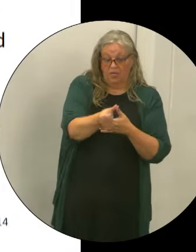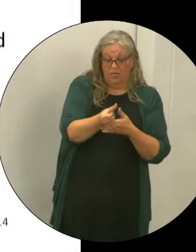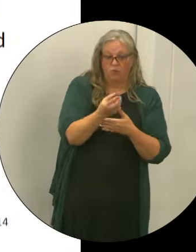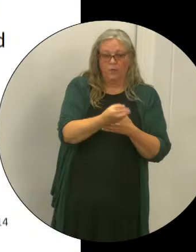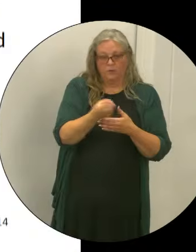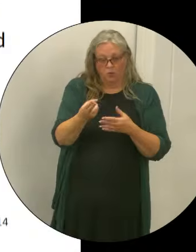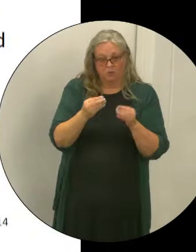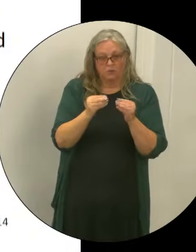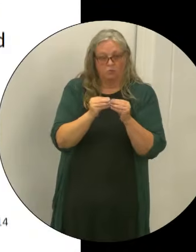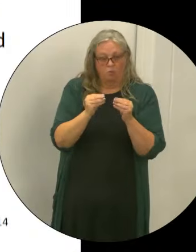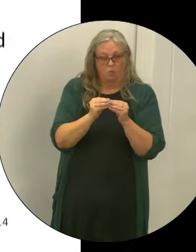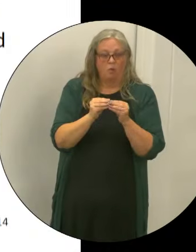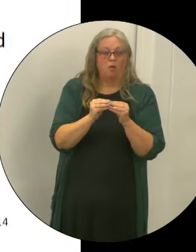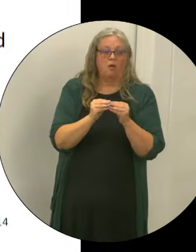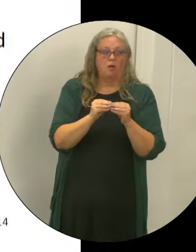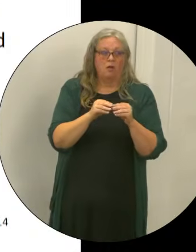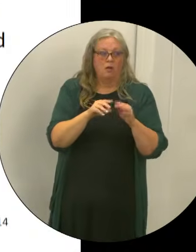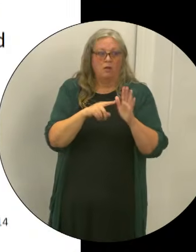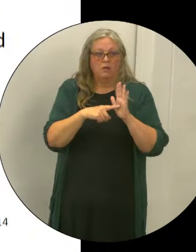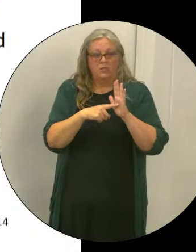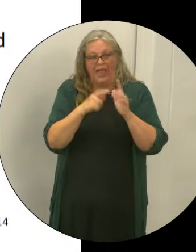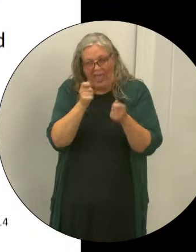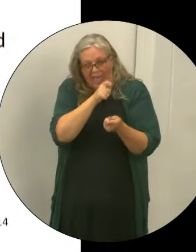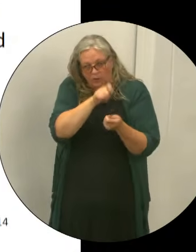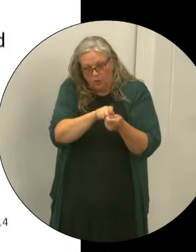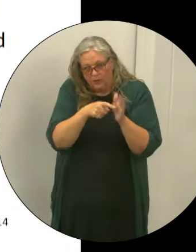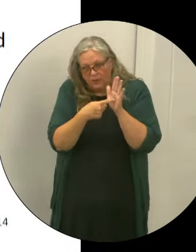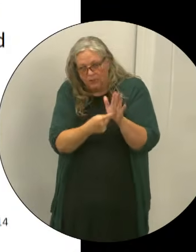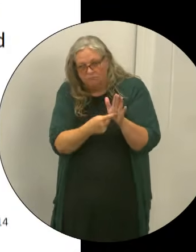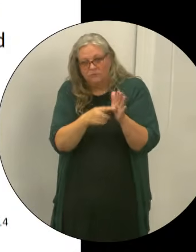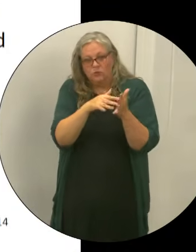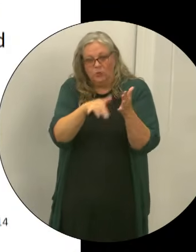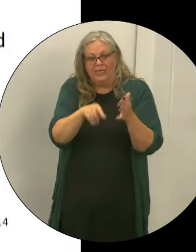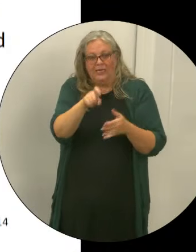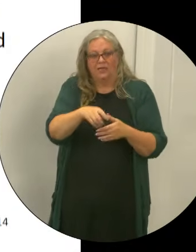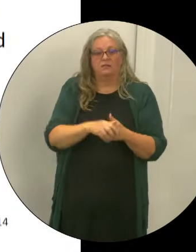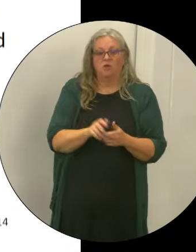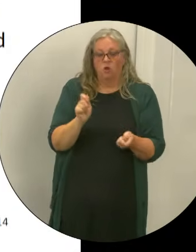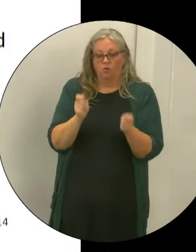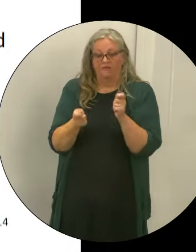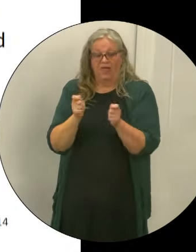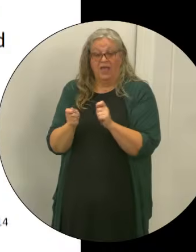more accurately reflect student needs, refining Senate Bill